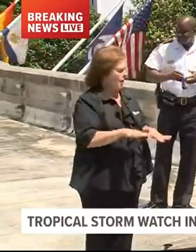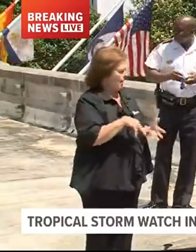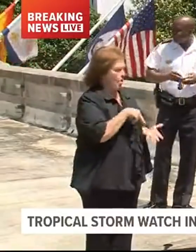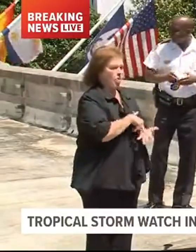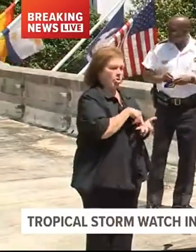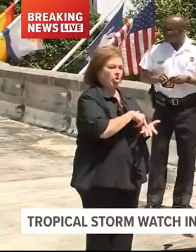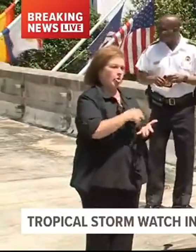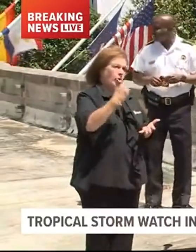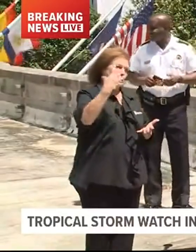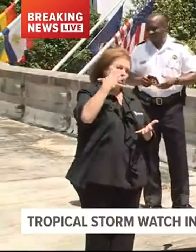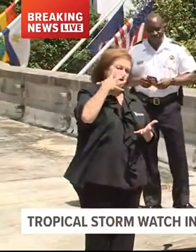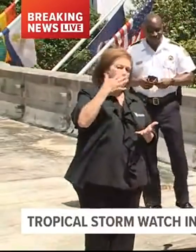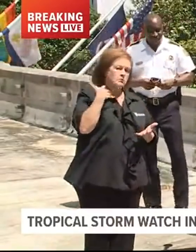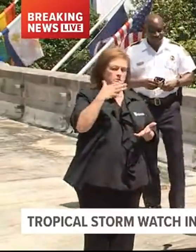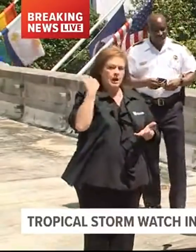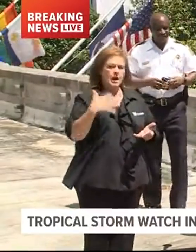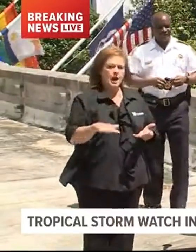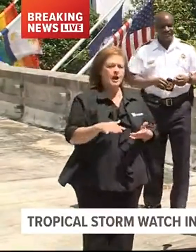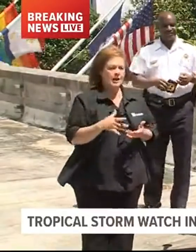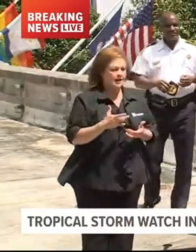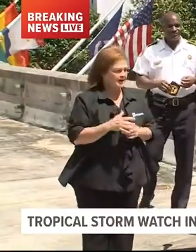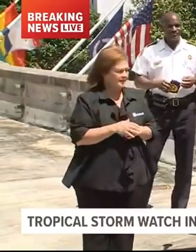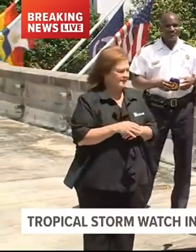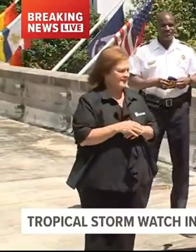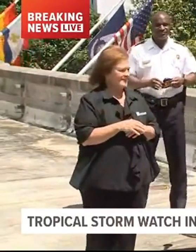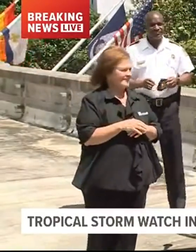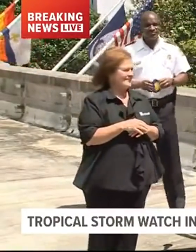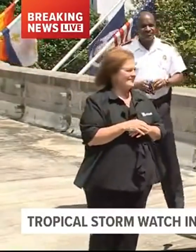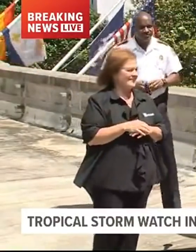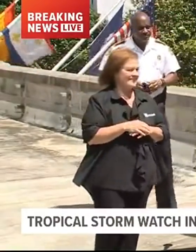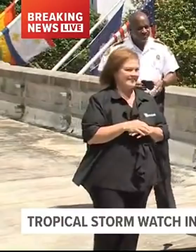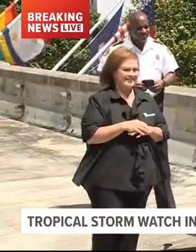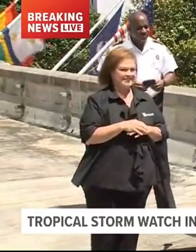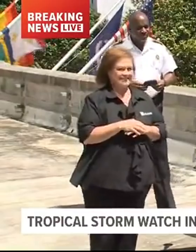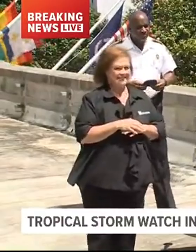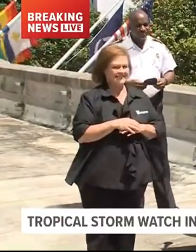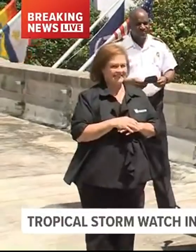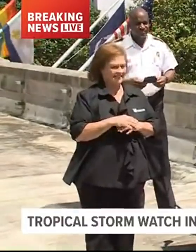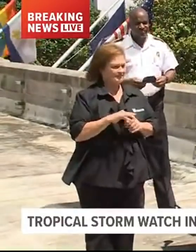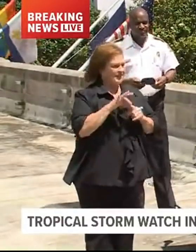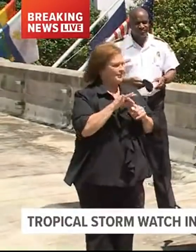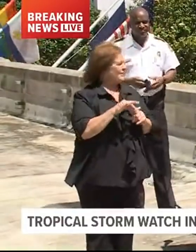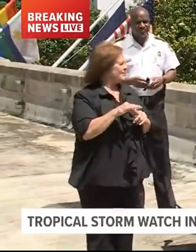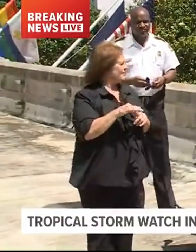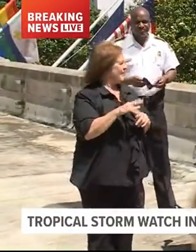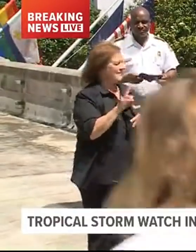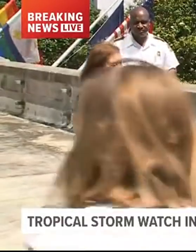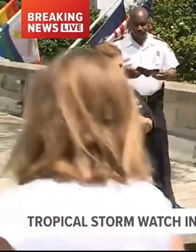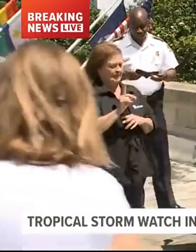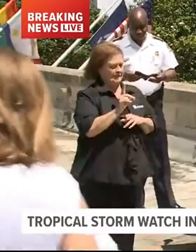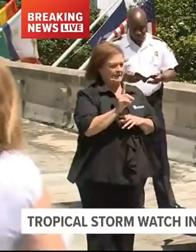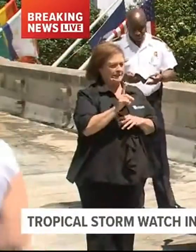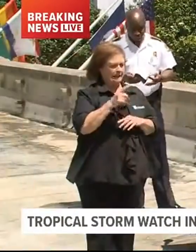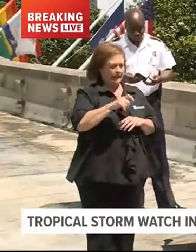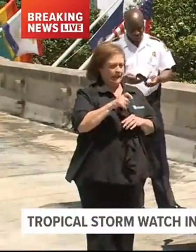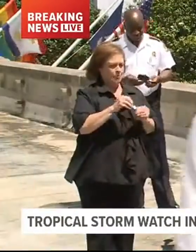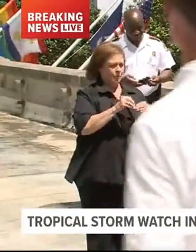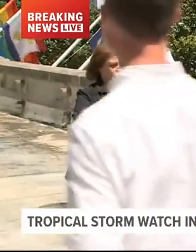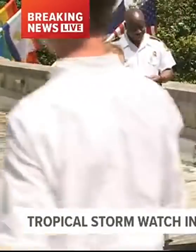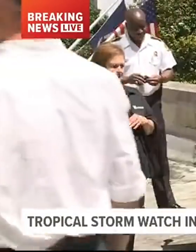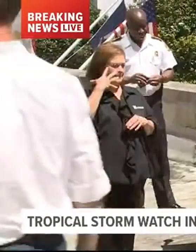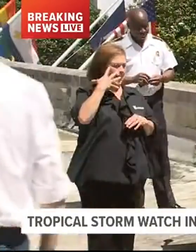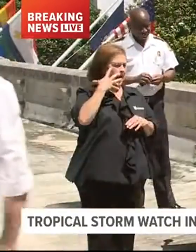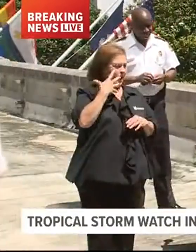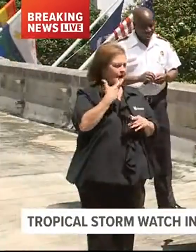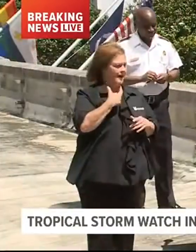to. Although I know you may like getting the sun, I do. It's especially that vitamin D, I know in me, which